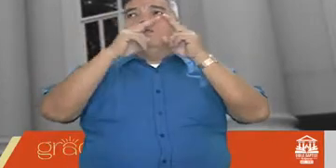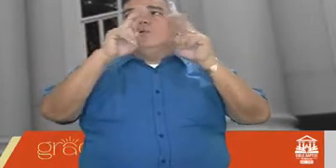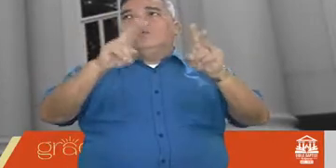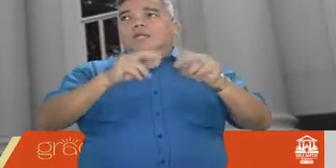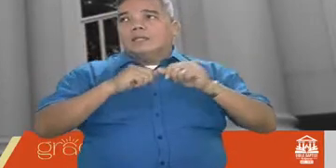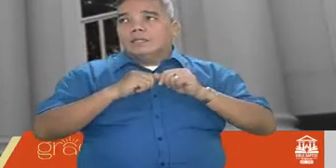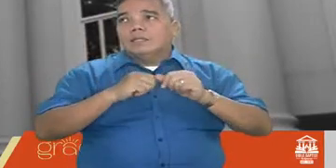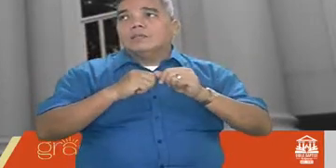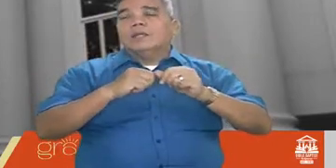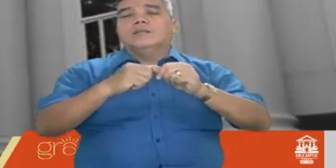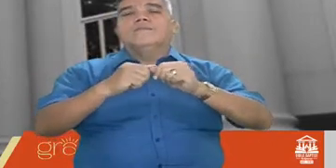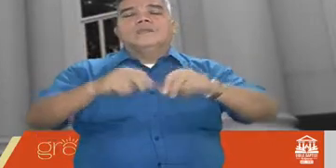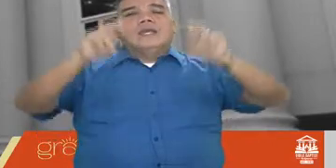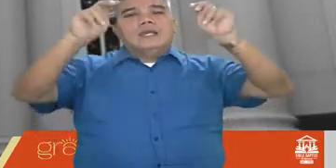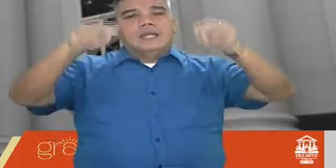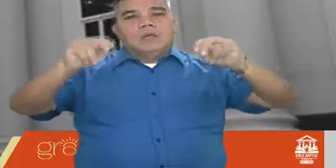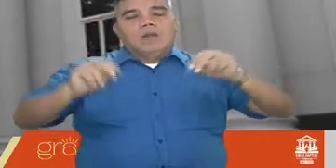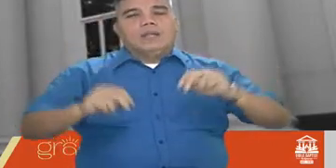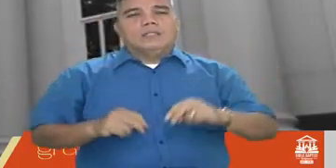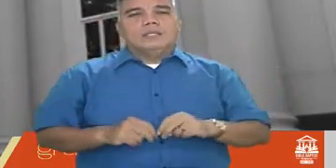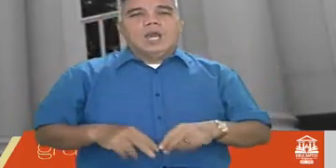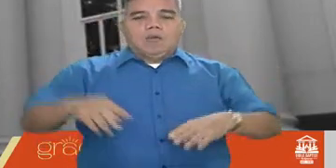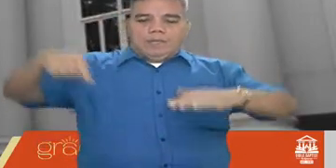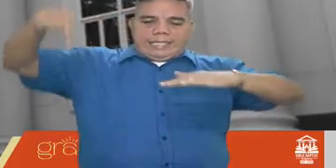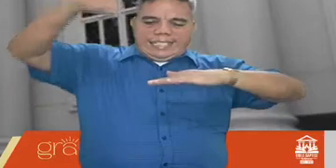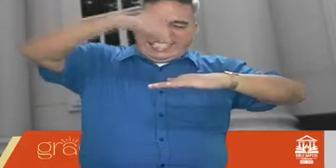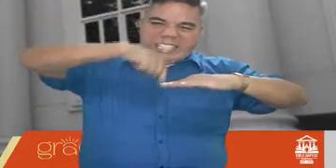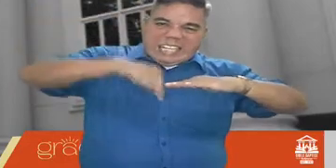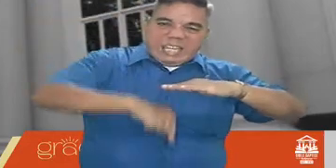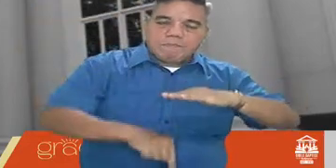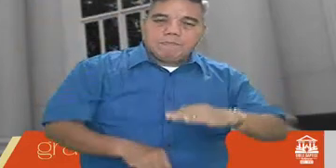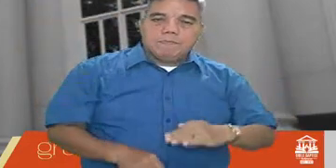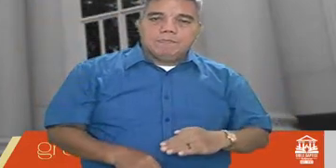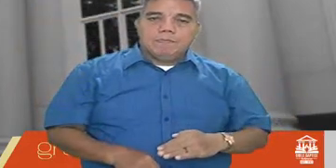Looking diligently requires